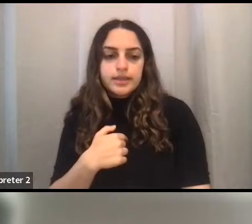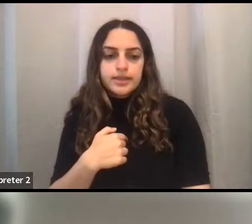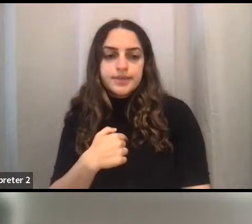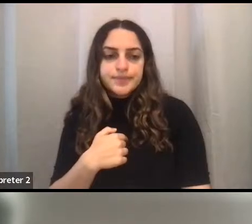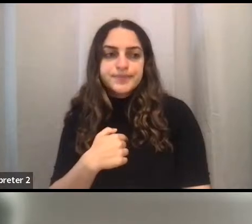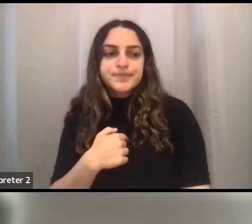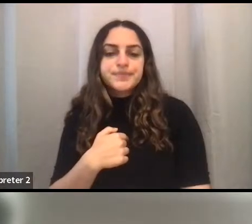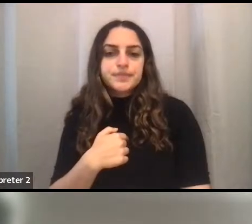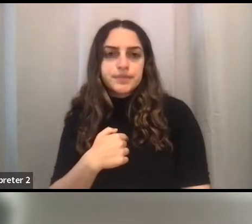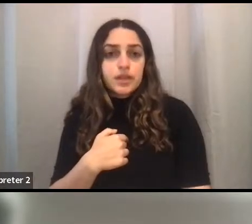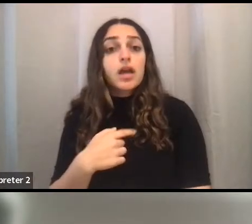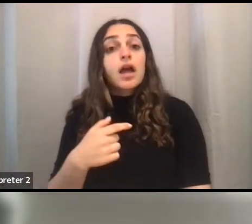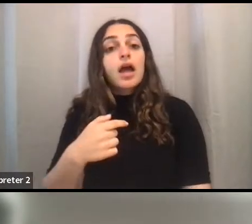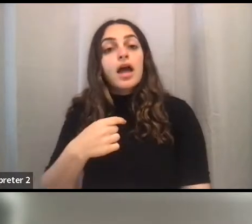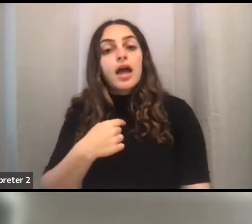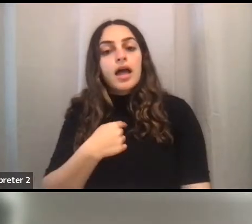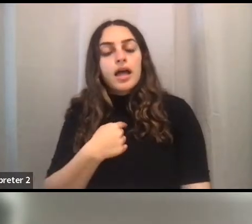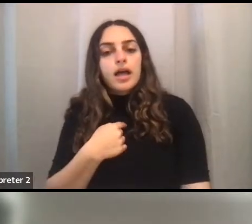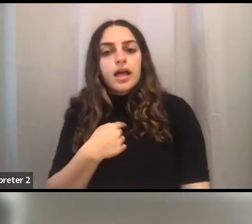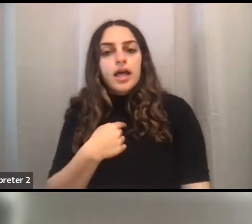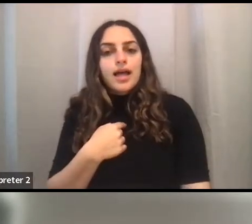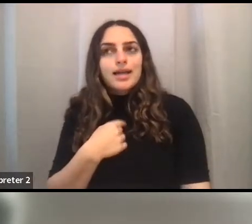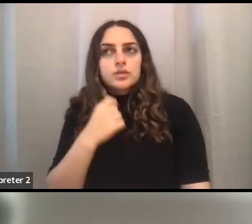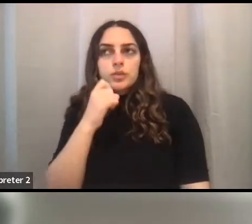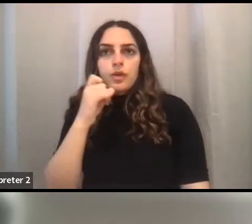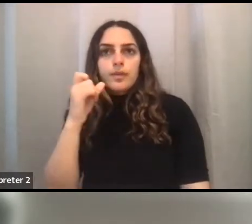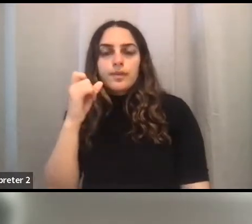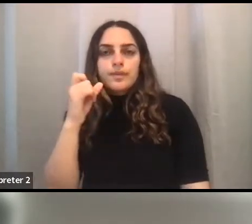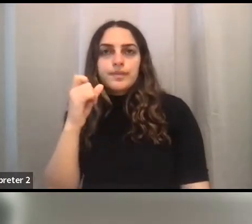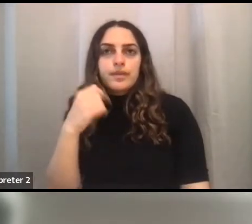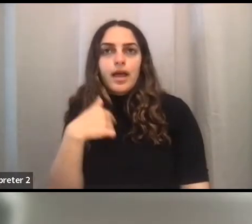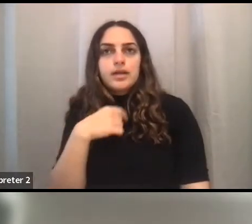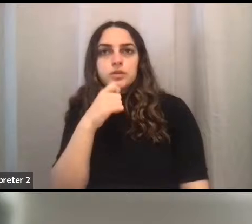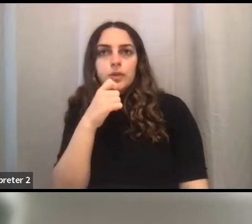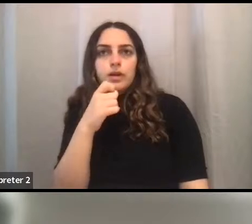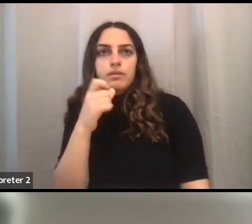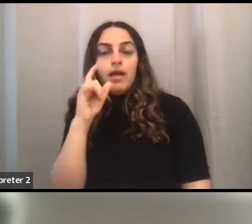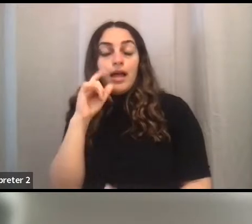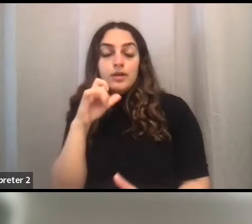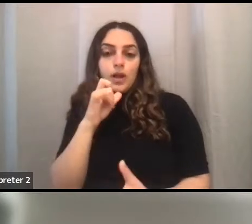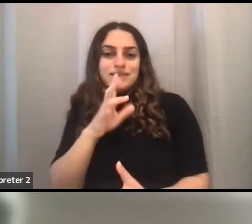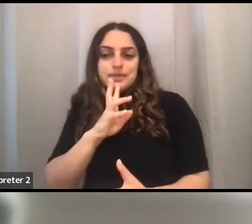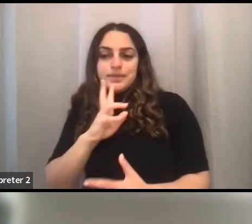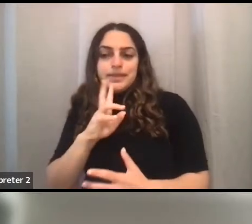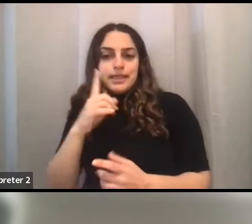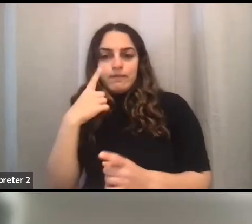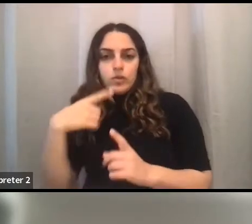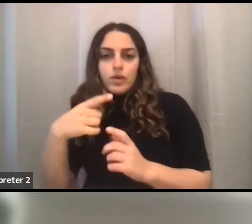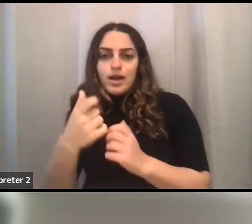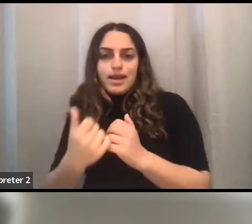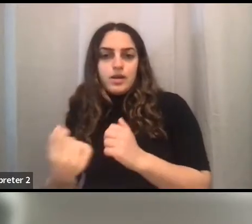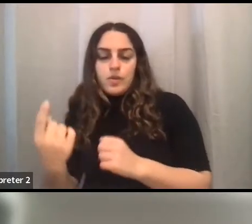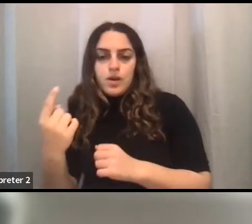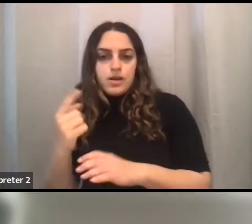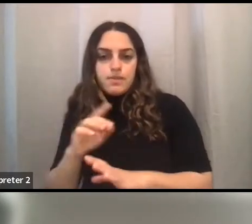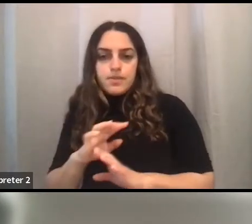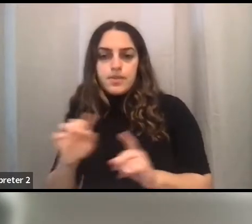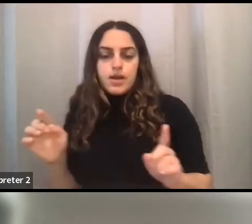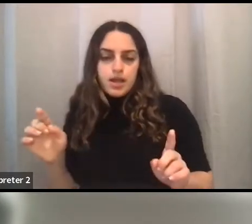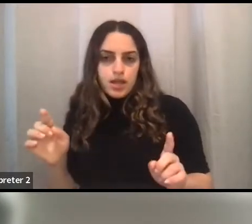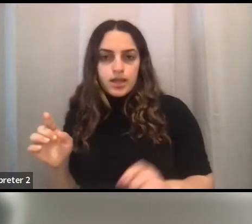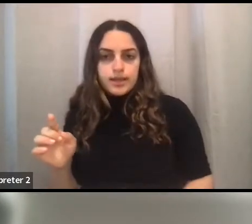you know i i do not believe that i you know i do not speak for anyone but um but i